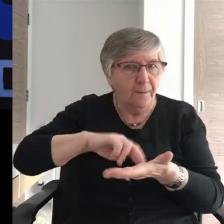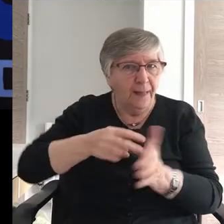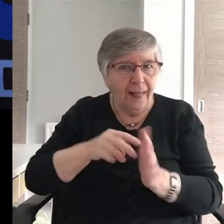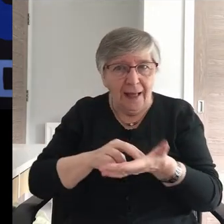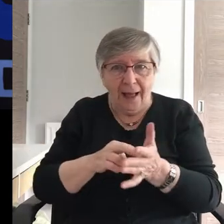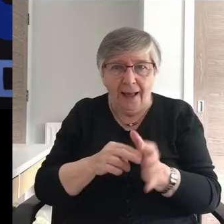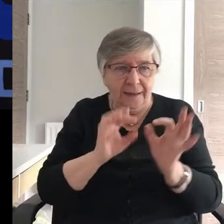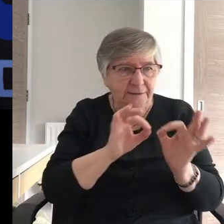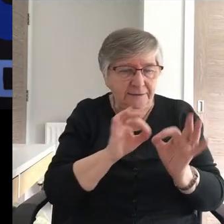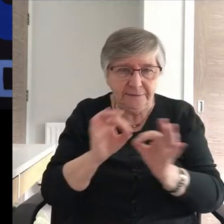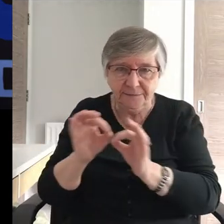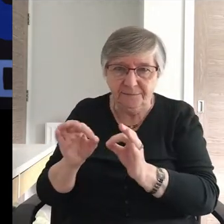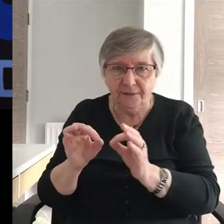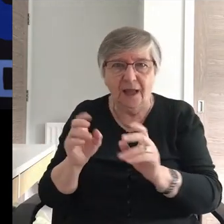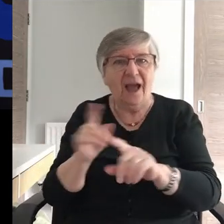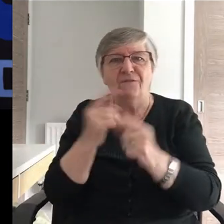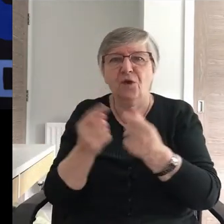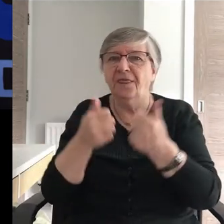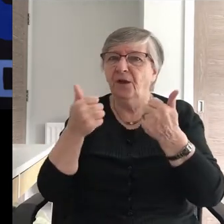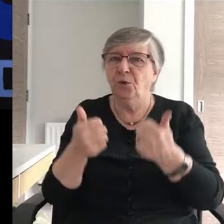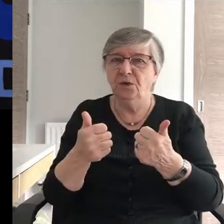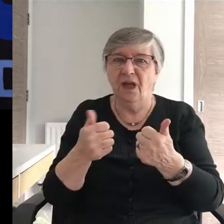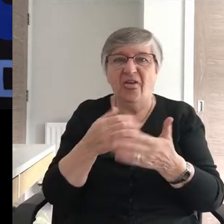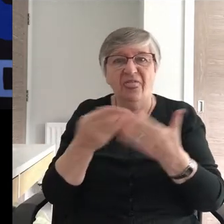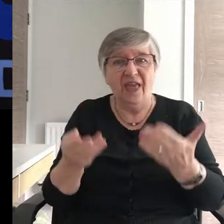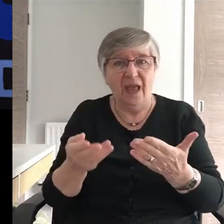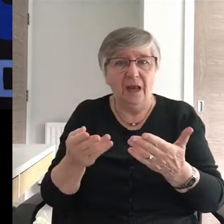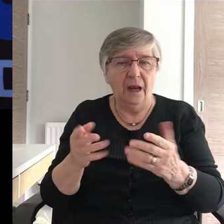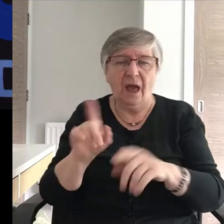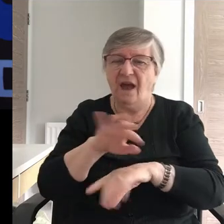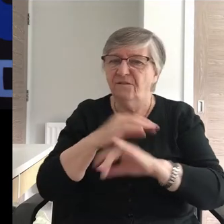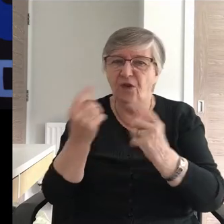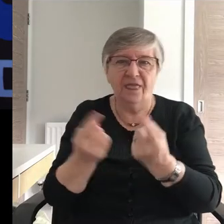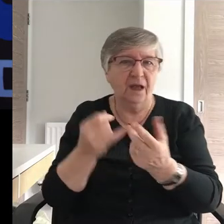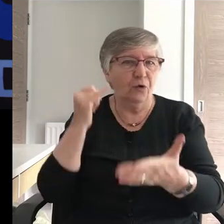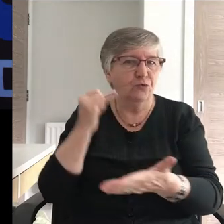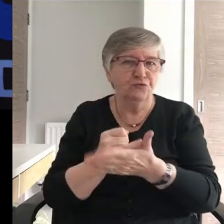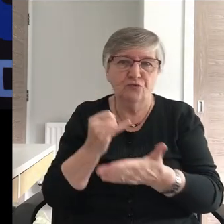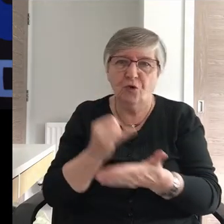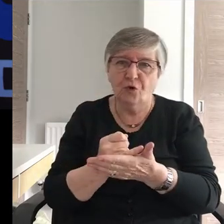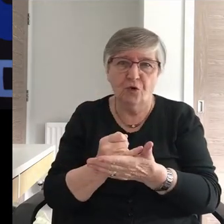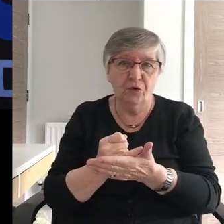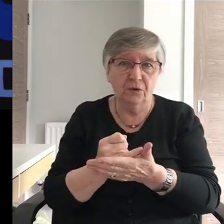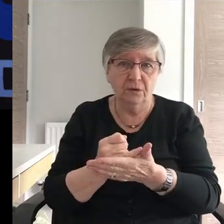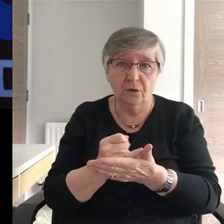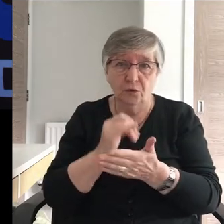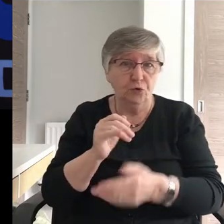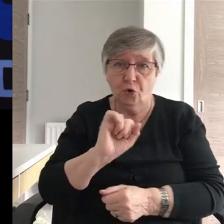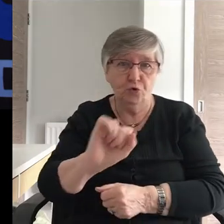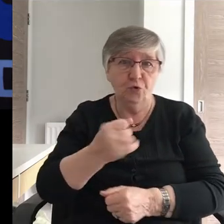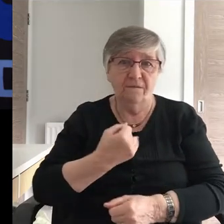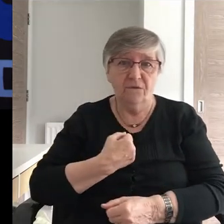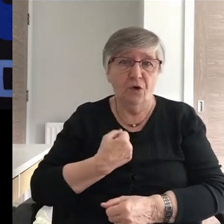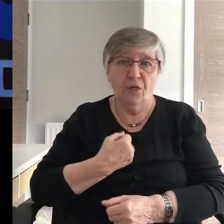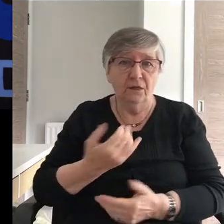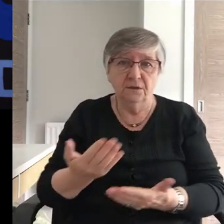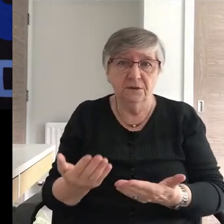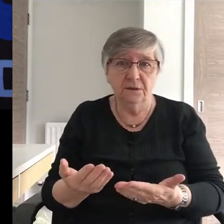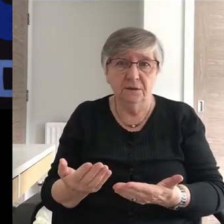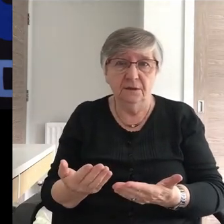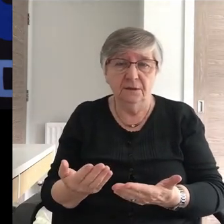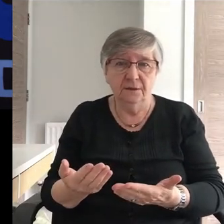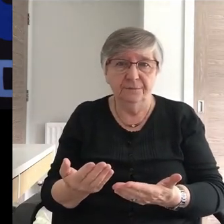arranged, all for the best, and then it goes horribly wrong, even for reasons completely beyond your